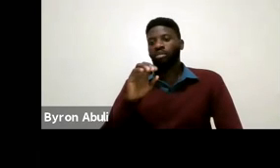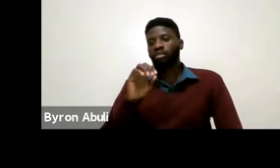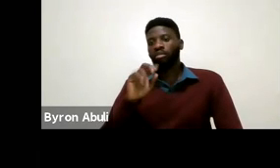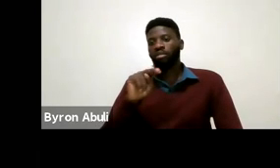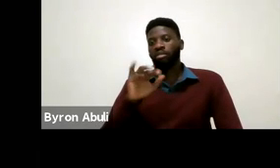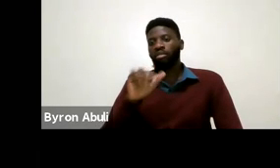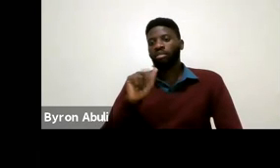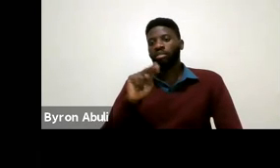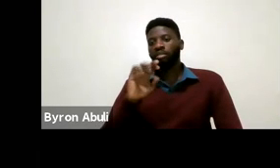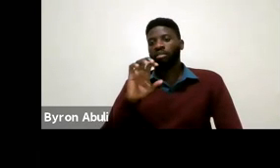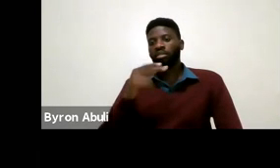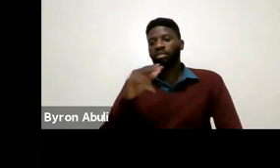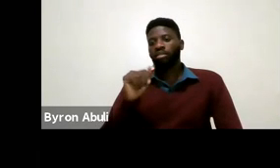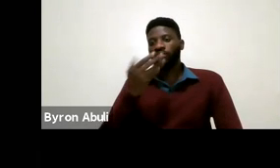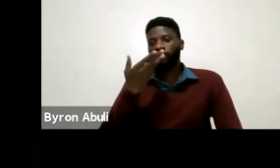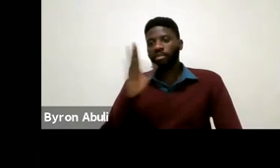us that feedback.